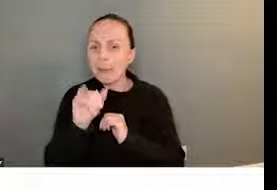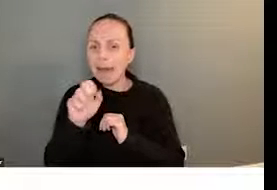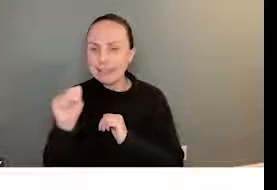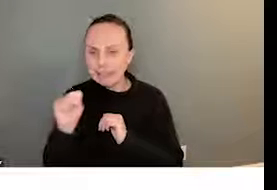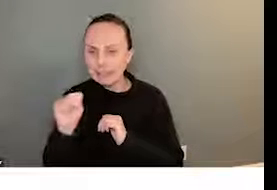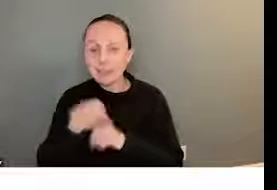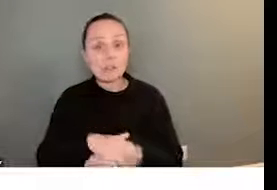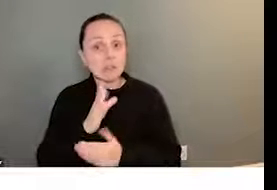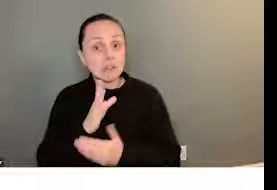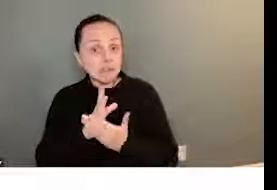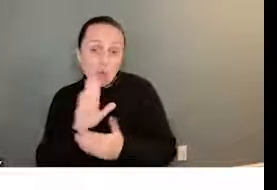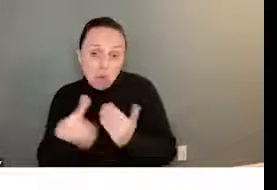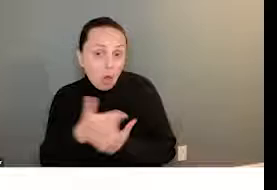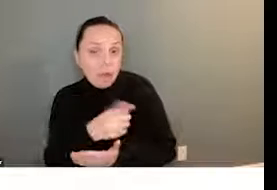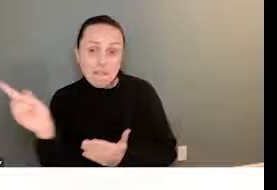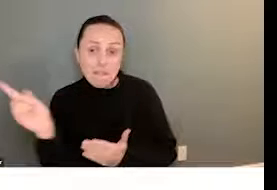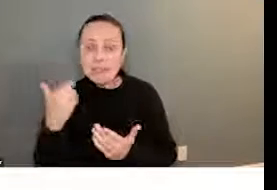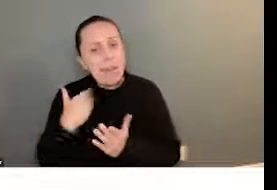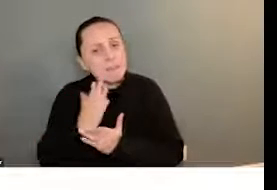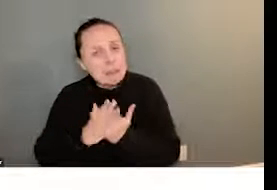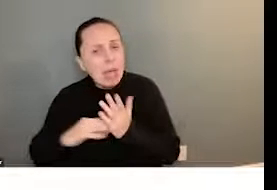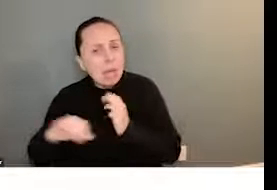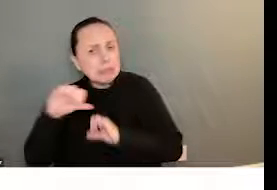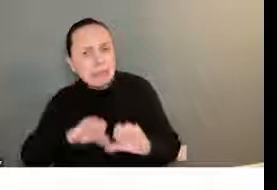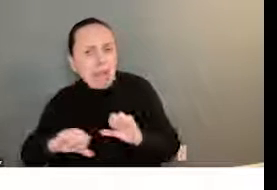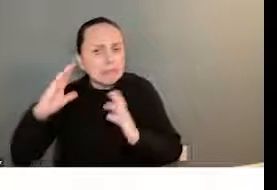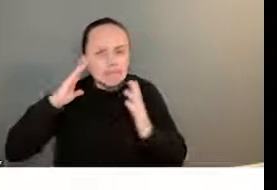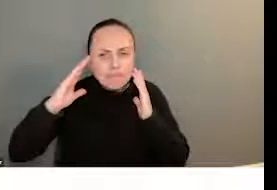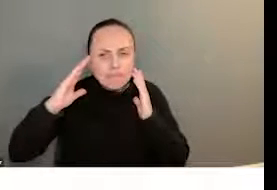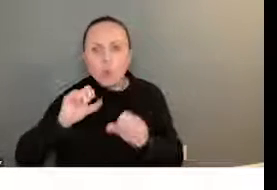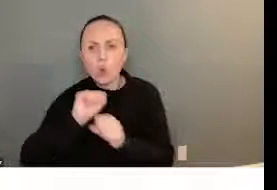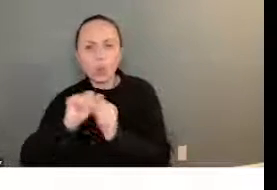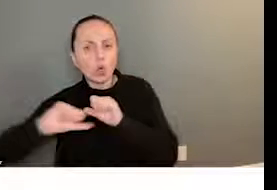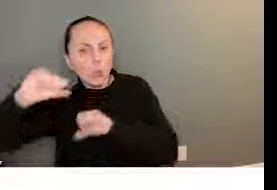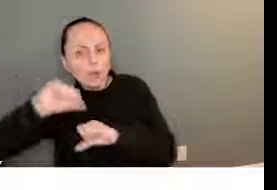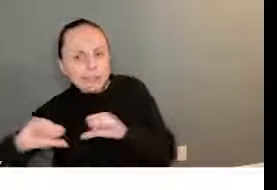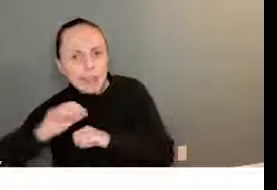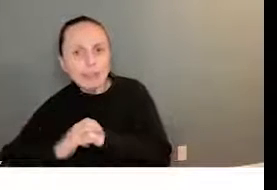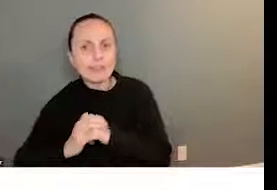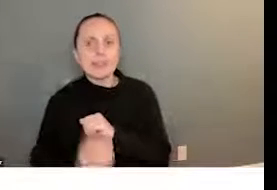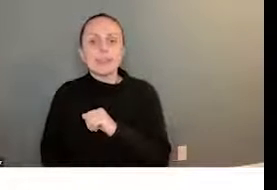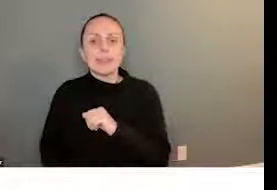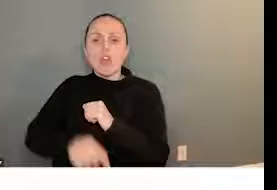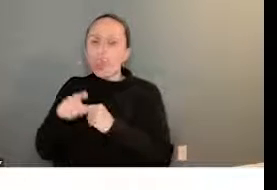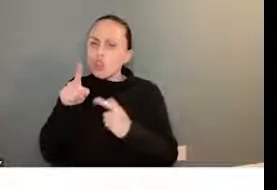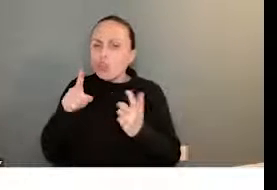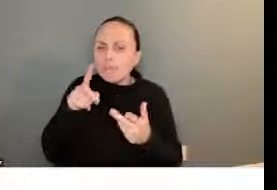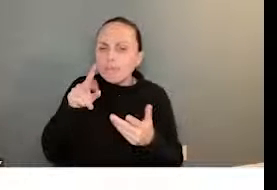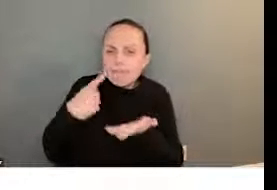at some level are scientists, right? Or we work with scientists, or we're artists that depict the way in which science is